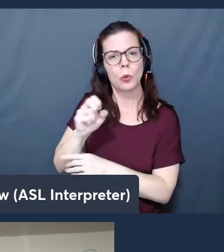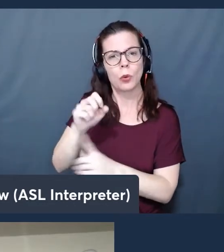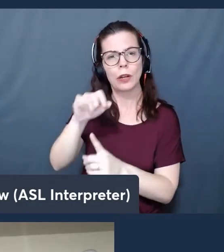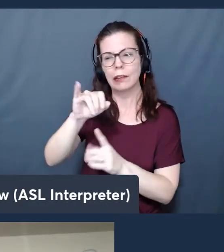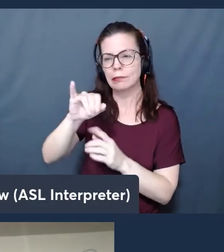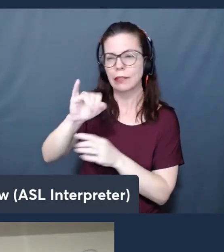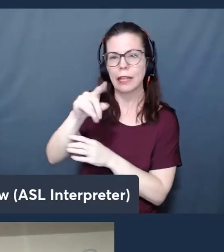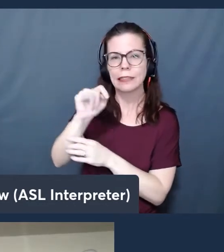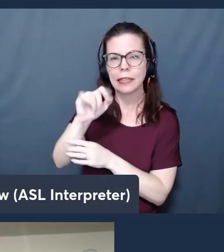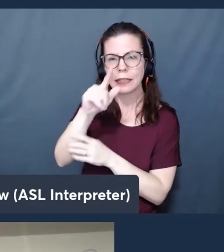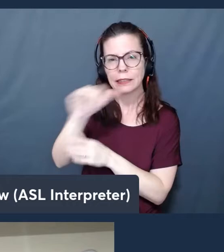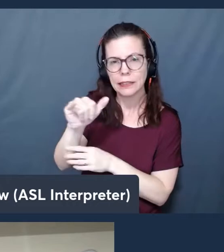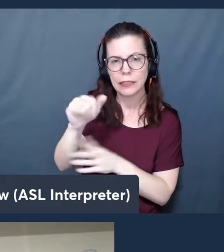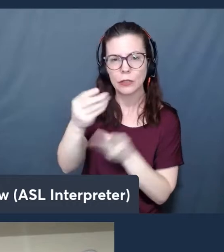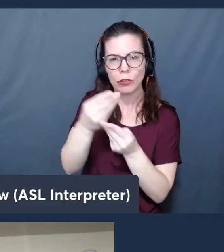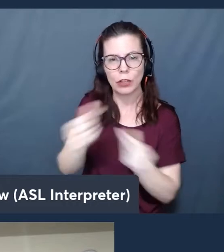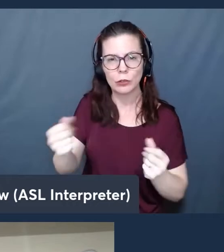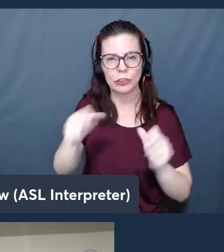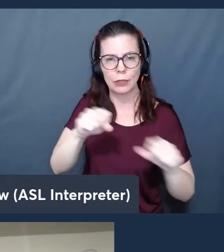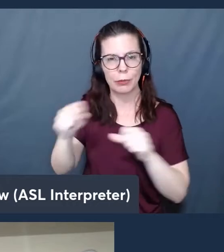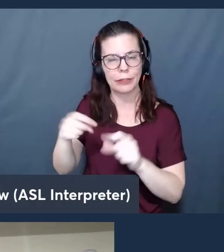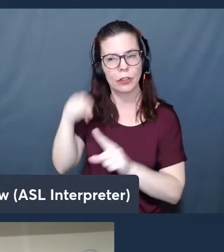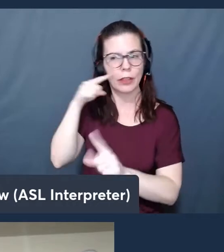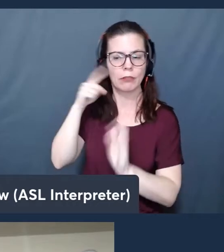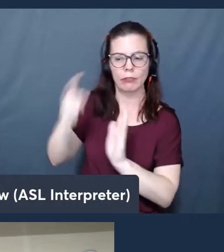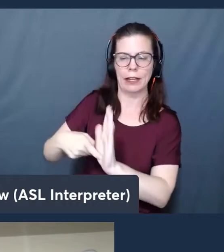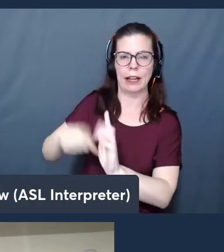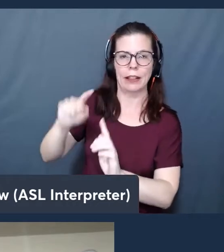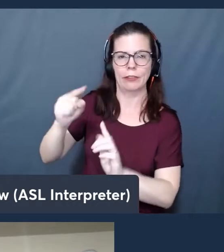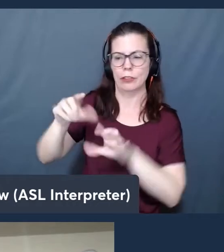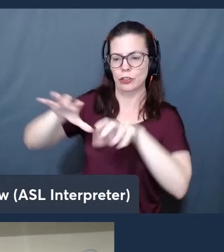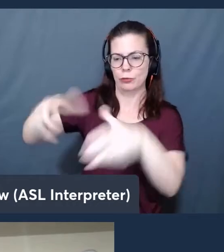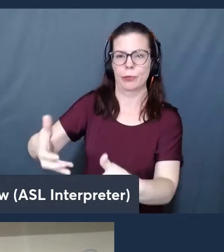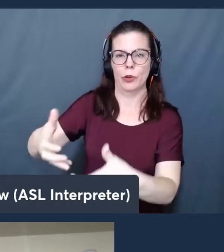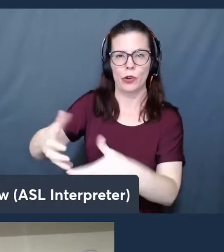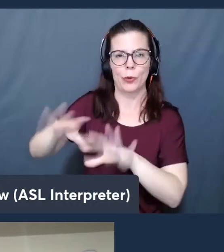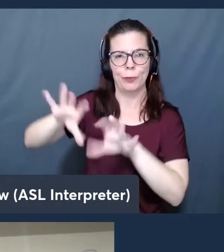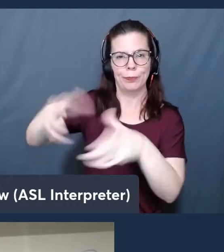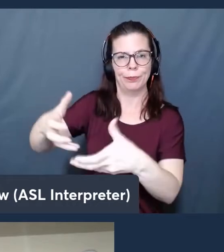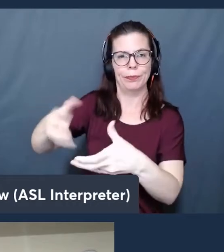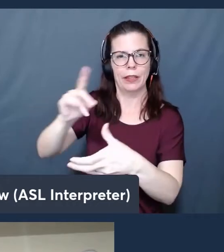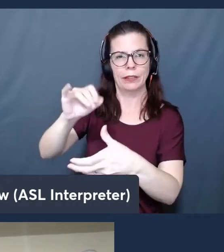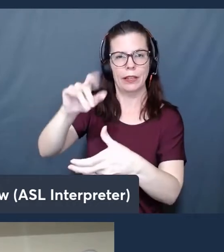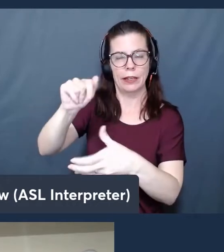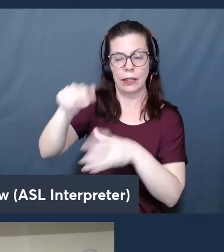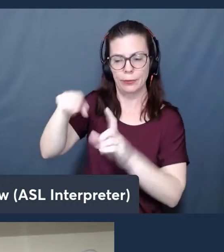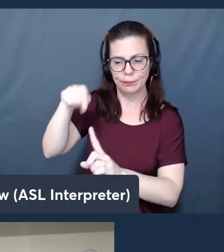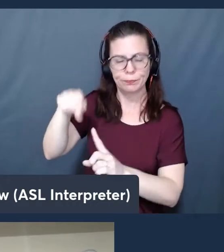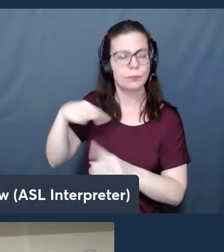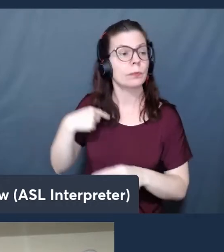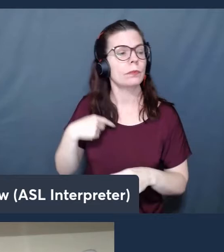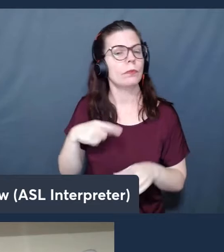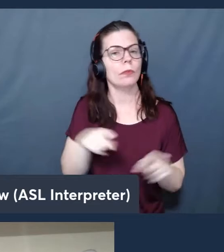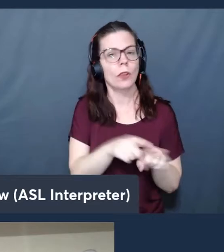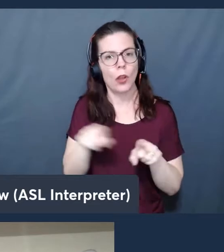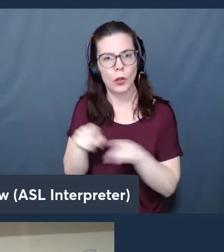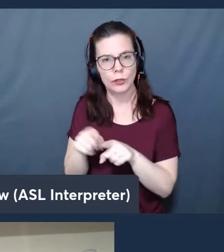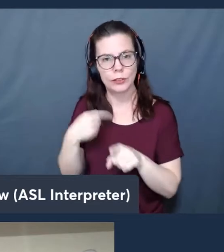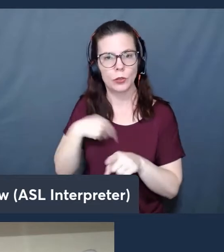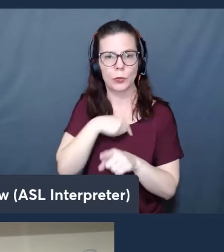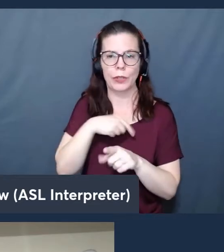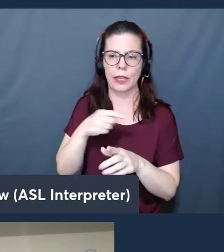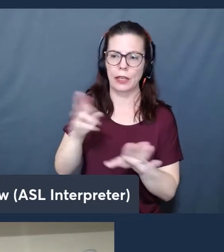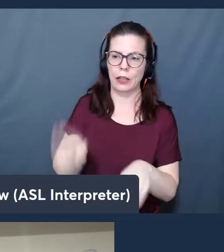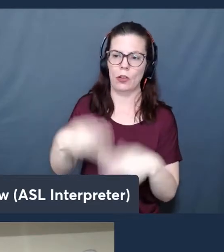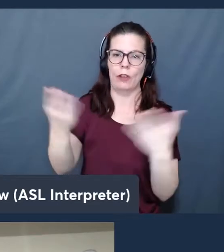our customers to recognize and consolidate their first party data. Additionally, we open up interoperability